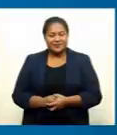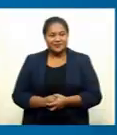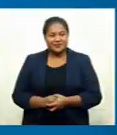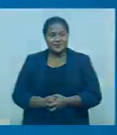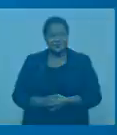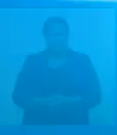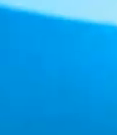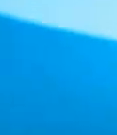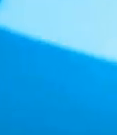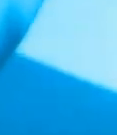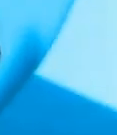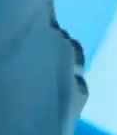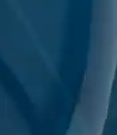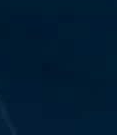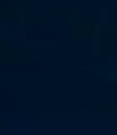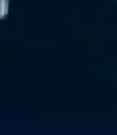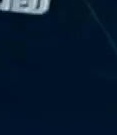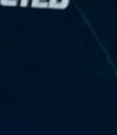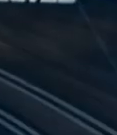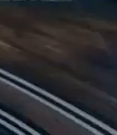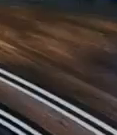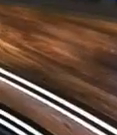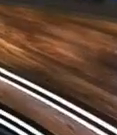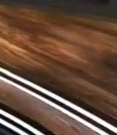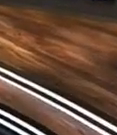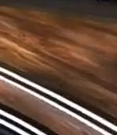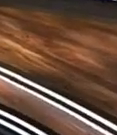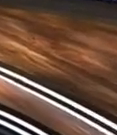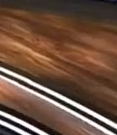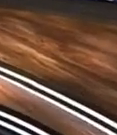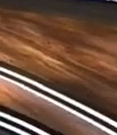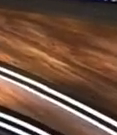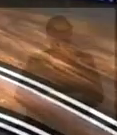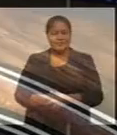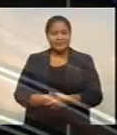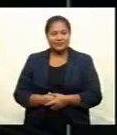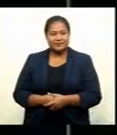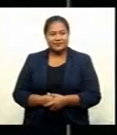From the studios of FBC Suva, Atera Lendua.